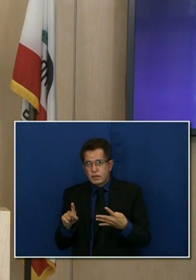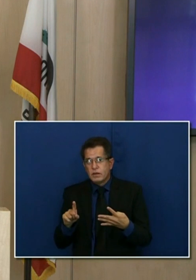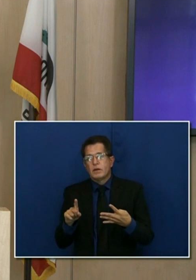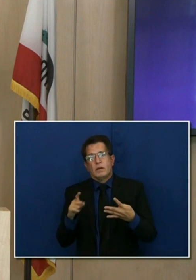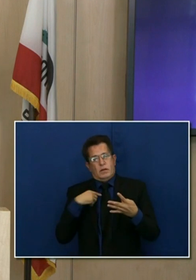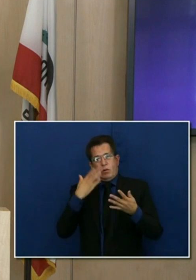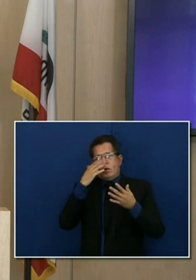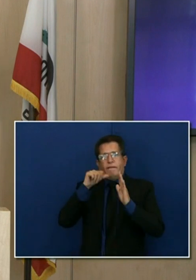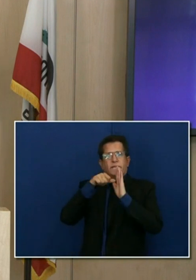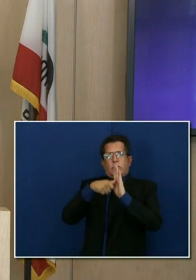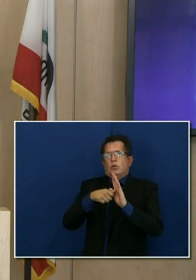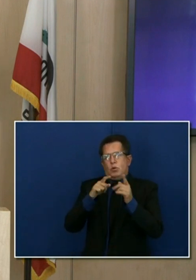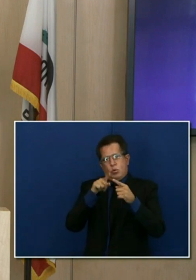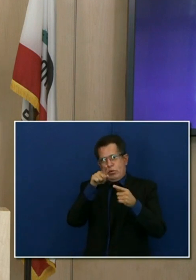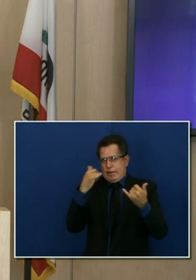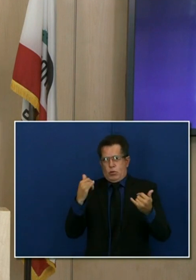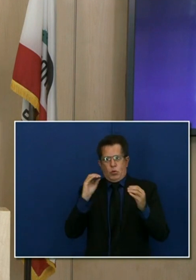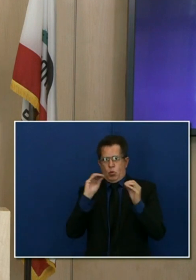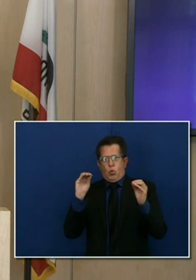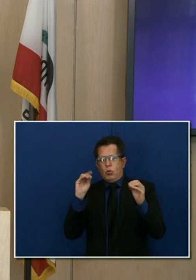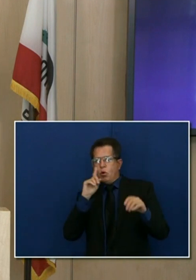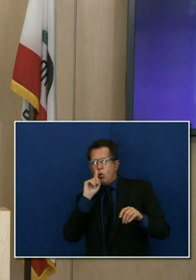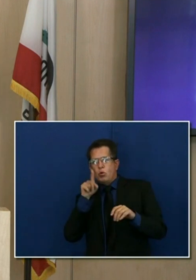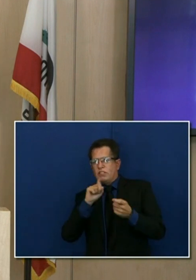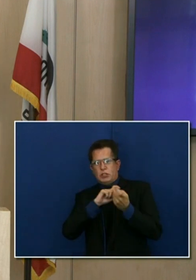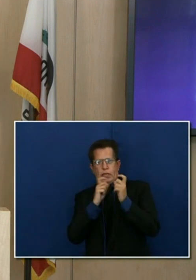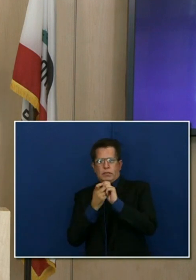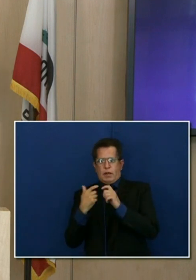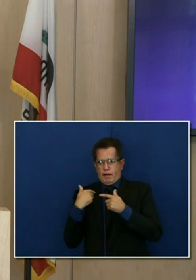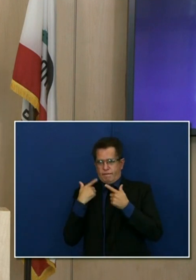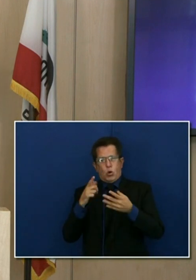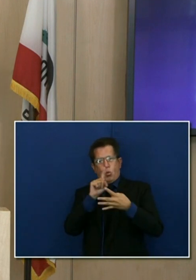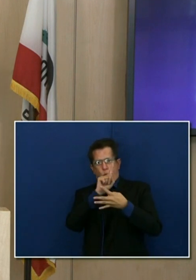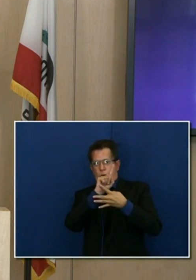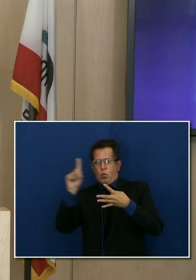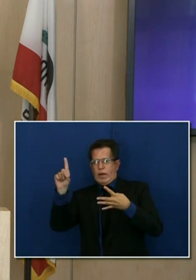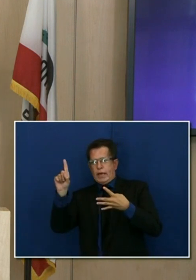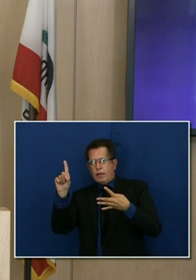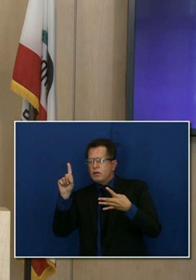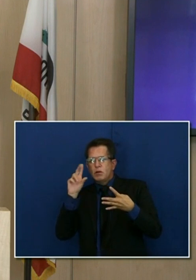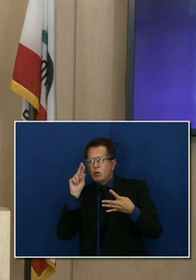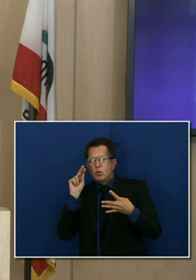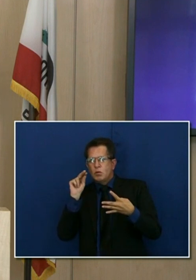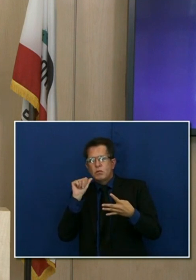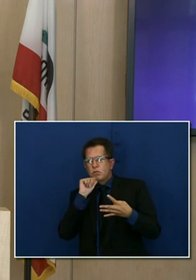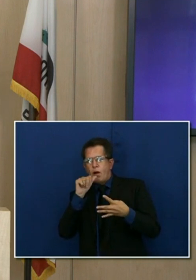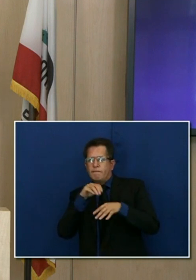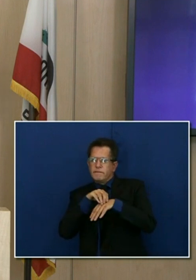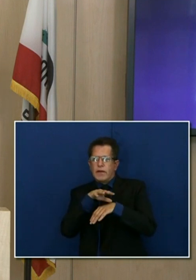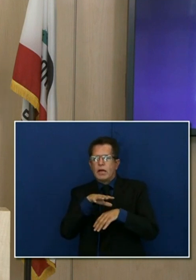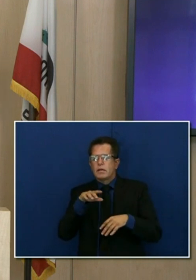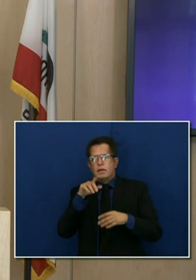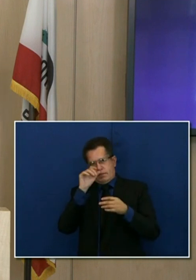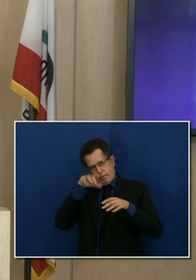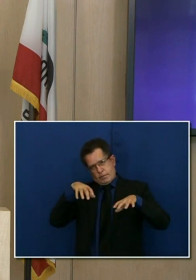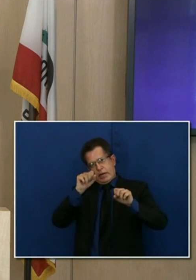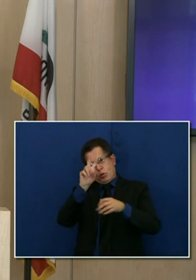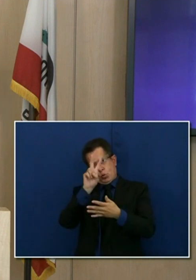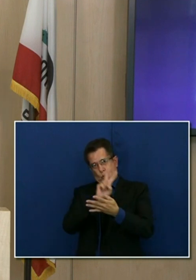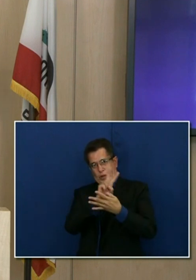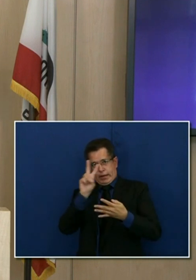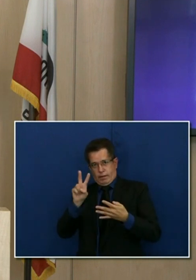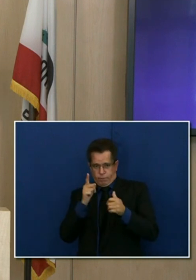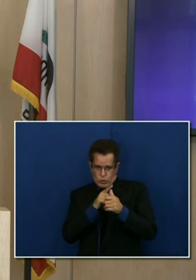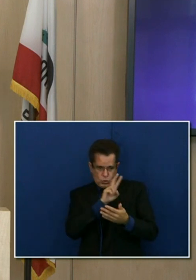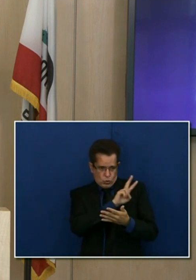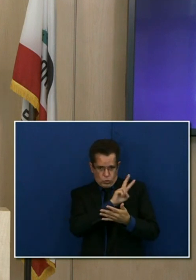no change in public health orders or restrictions after 1 week in a tier. It takes 2 consecutive weeks in that tier